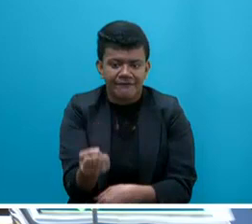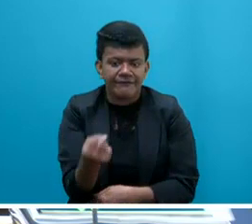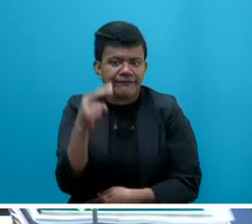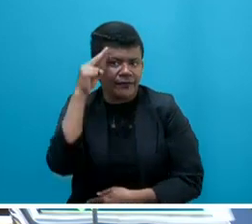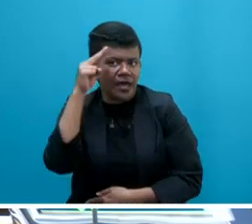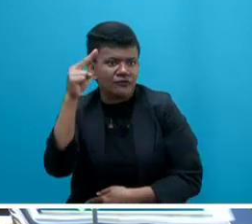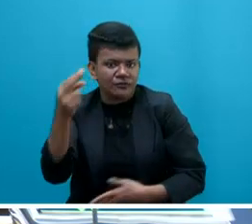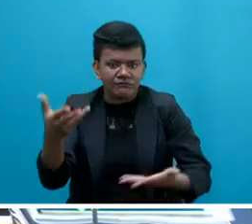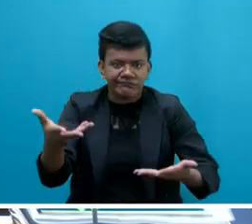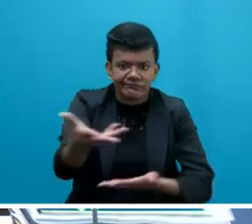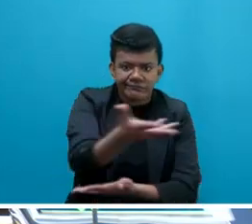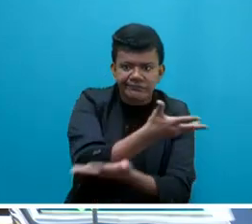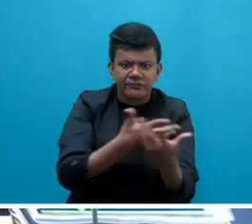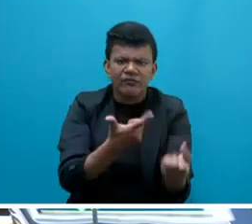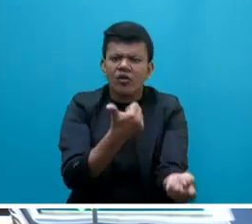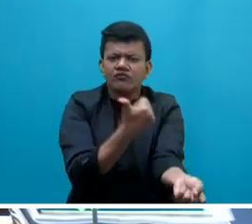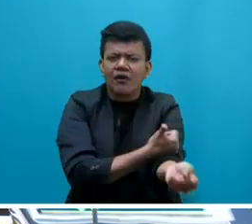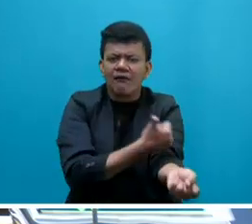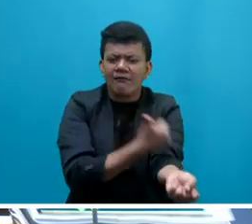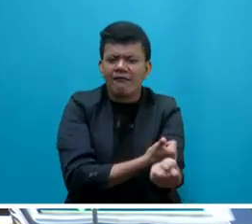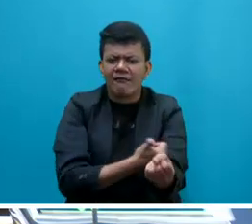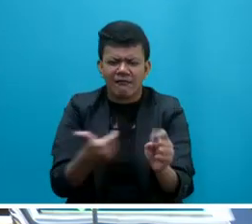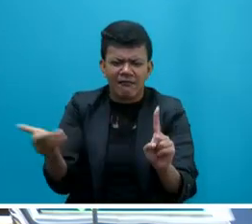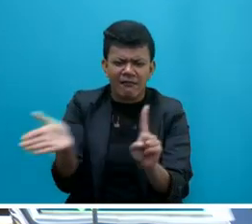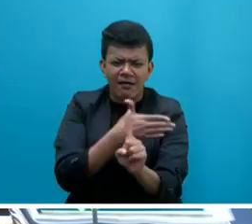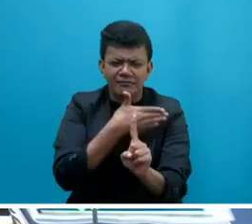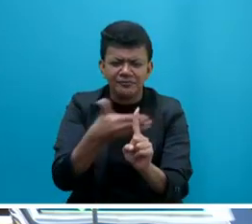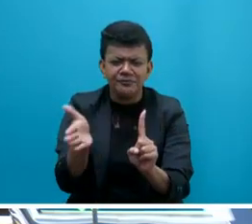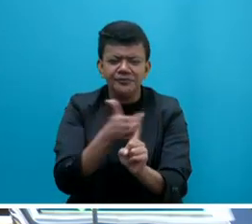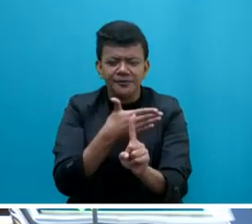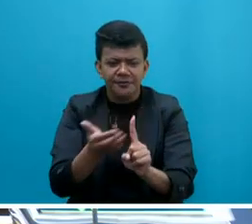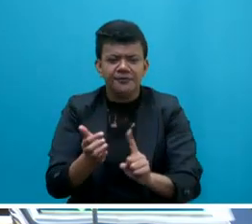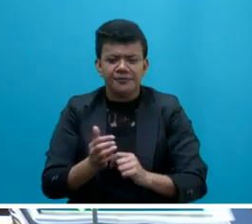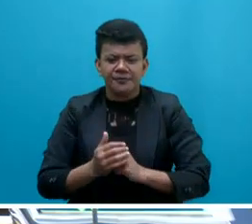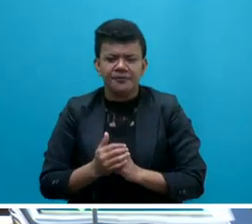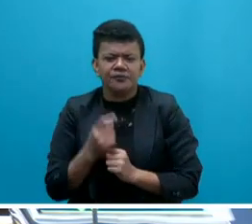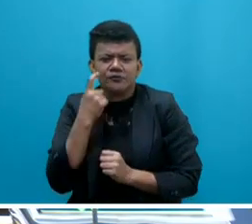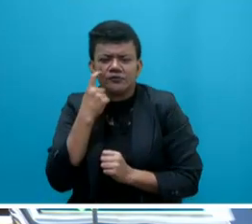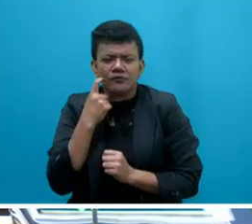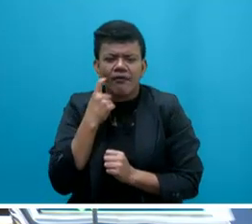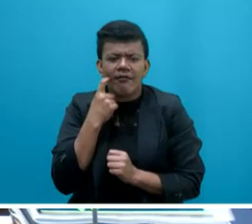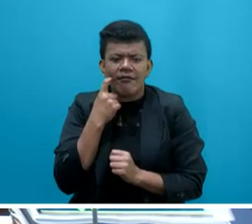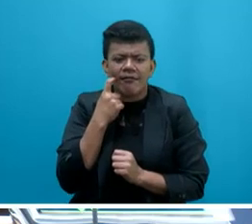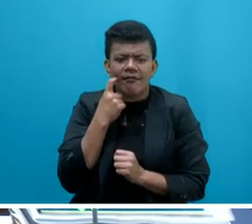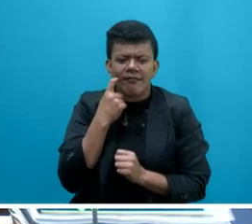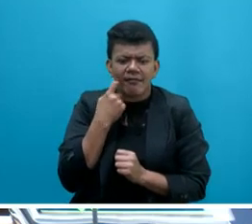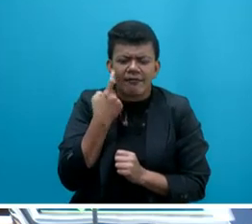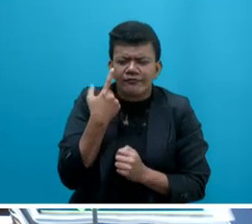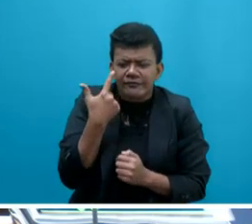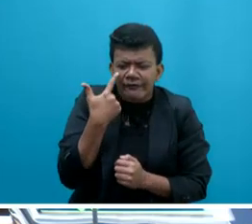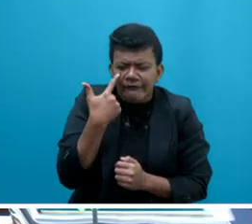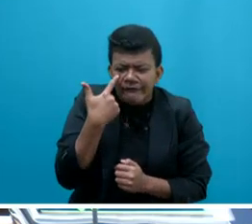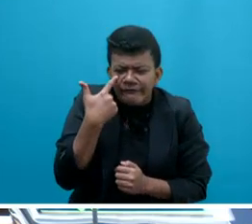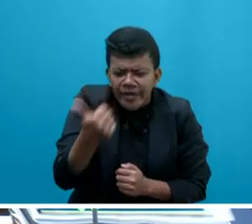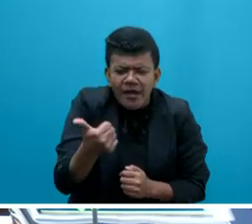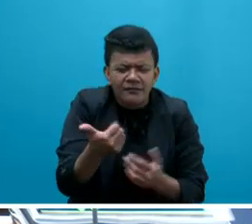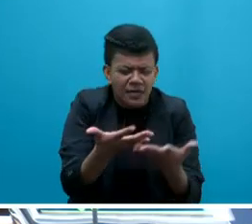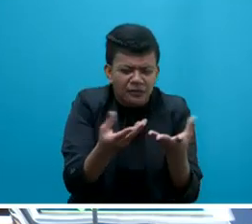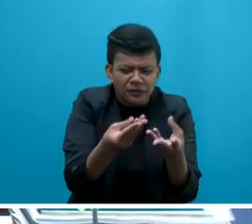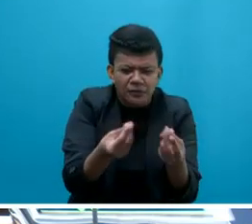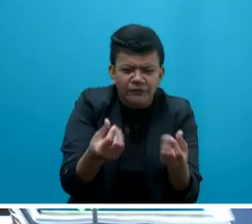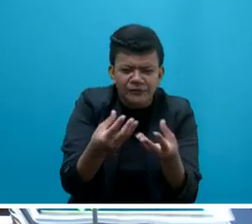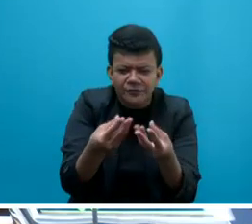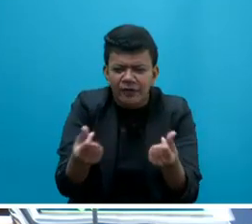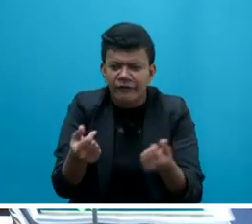with the theme, "Let's talk about it, finding a Fijian solution." This event brought together experts, professionals,